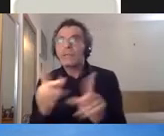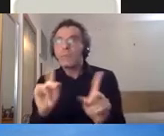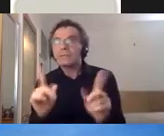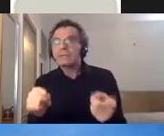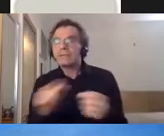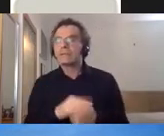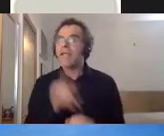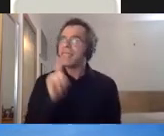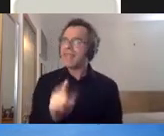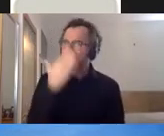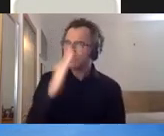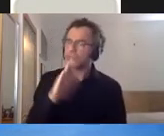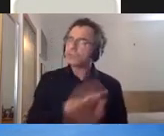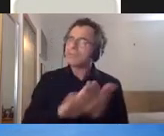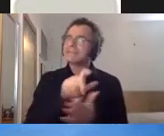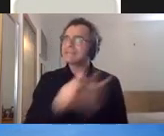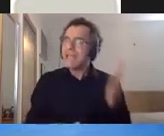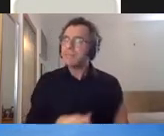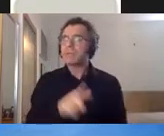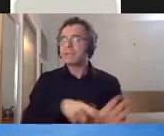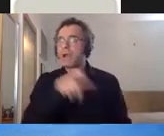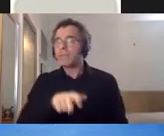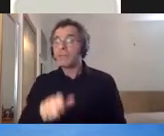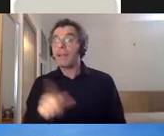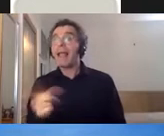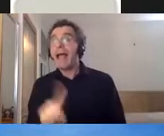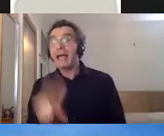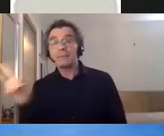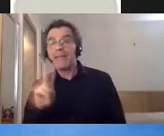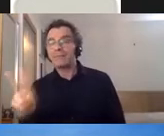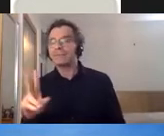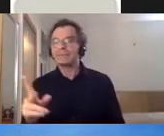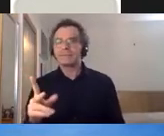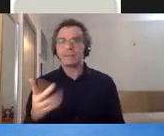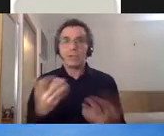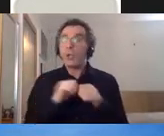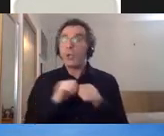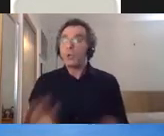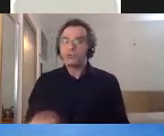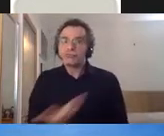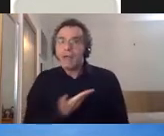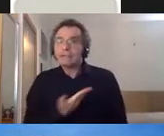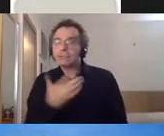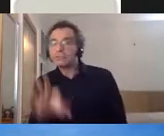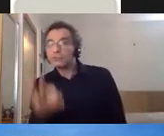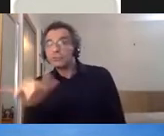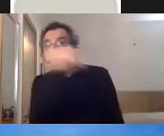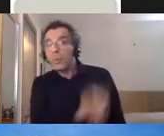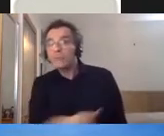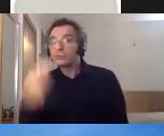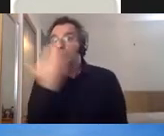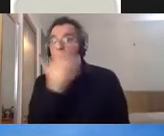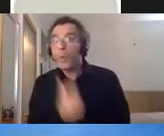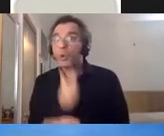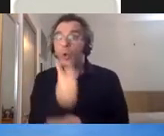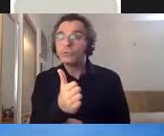barriers mean that disabled young people and their parents do not get to exercise their right to choose which school they attend and may be forced